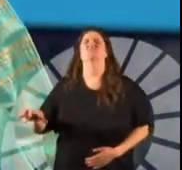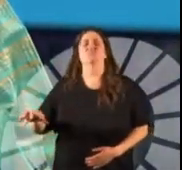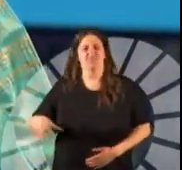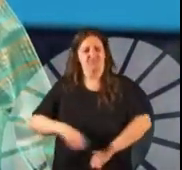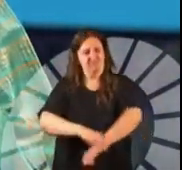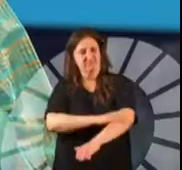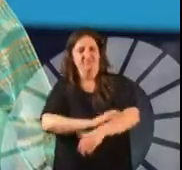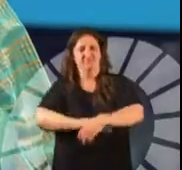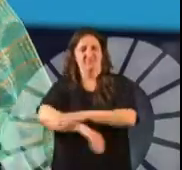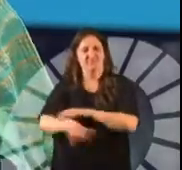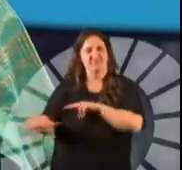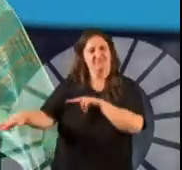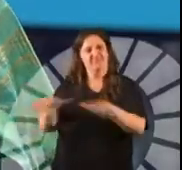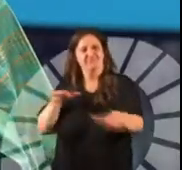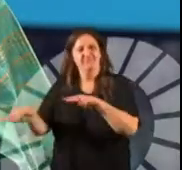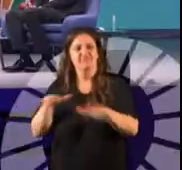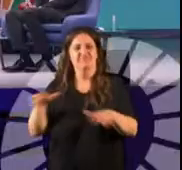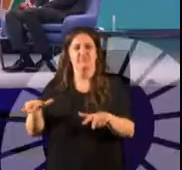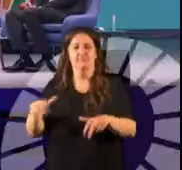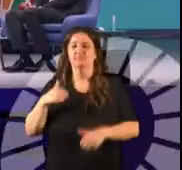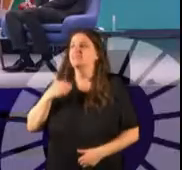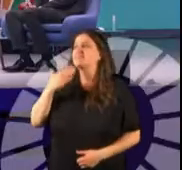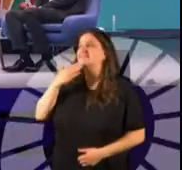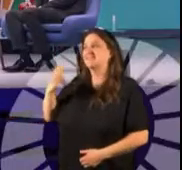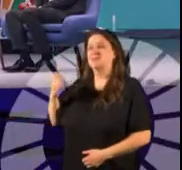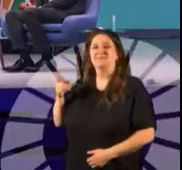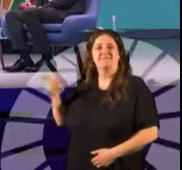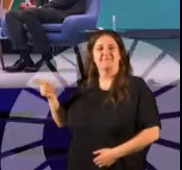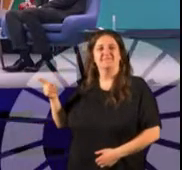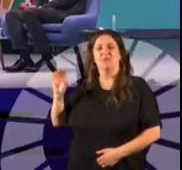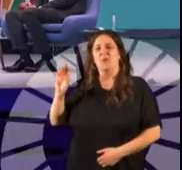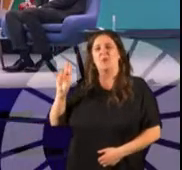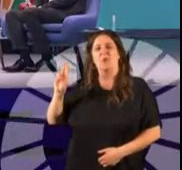our youth representative for being here.